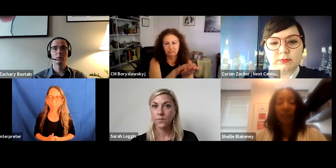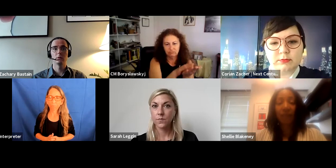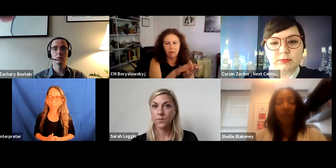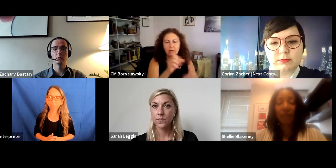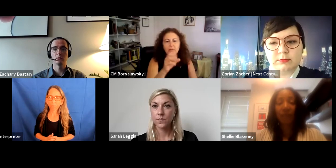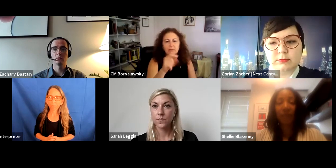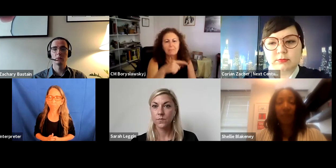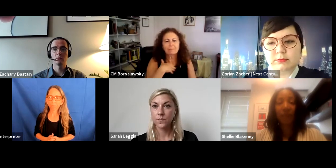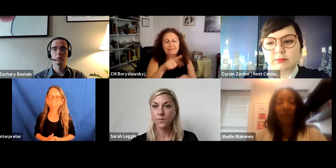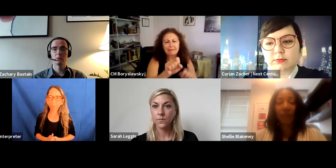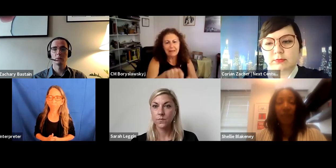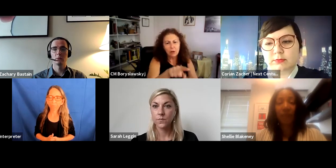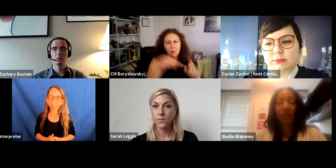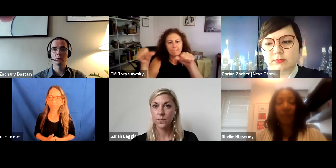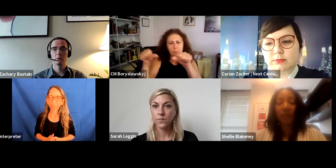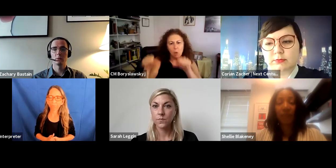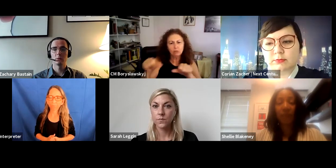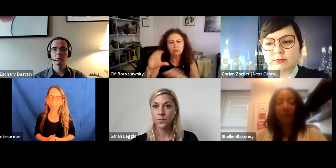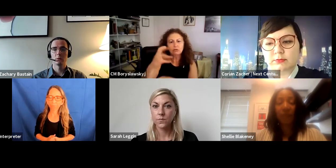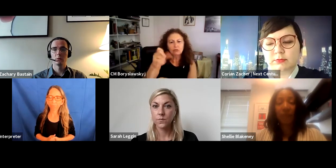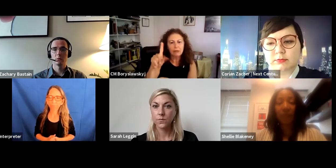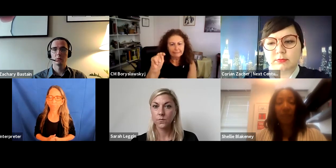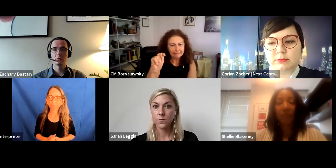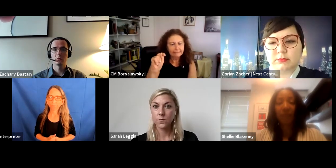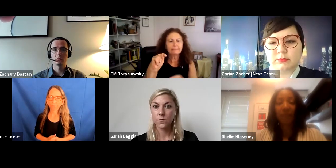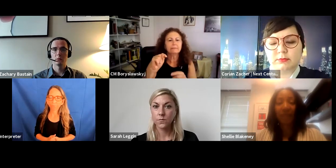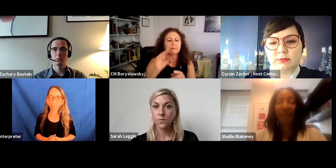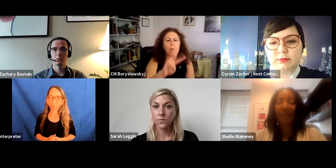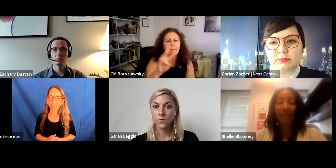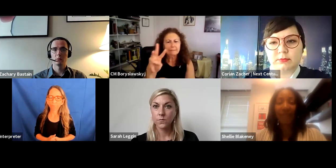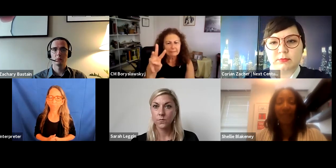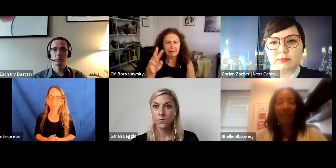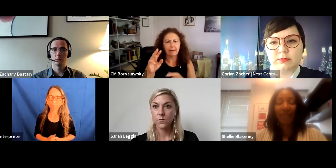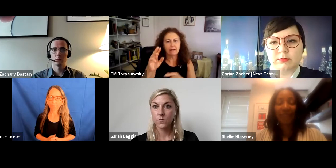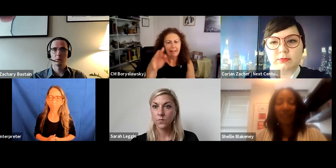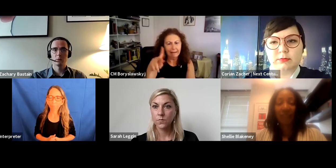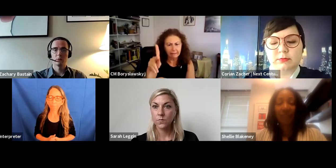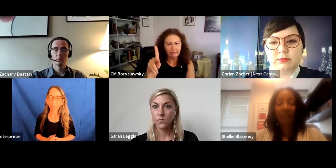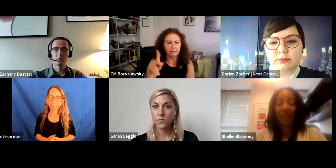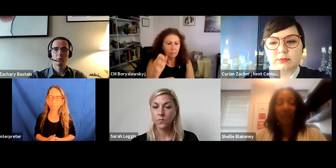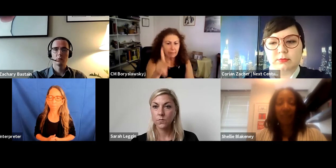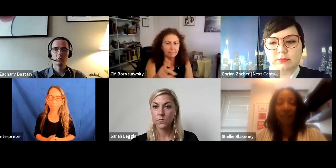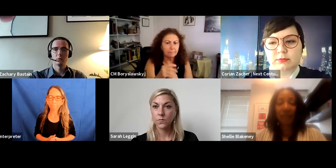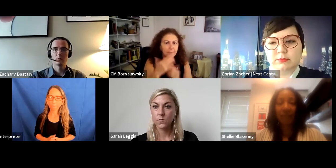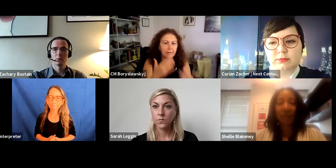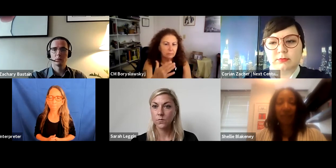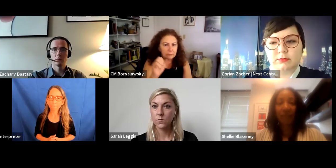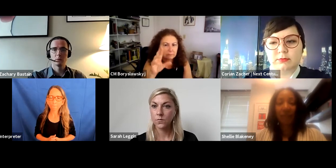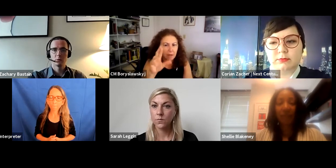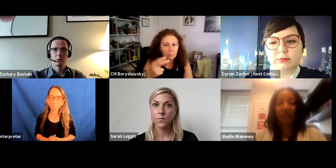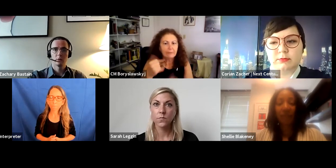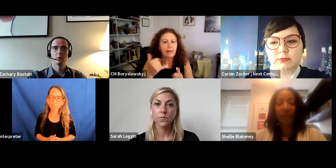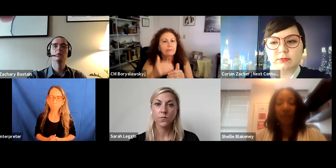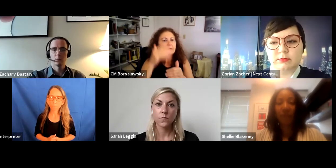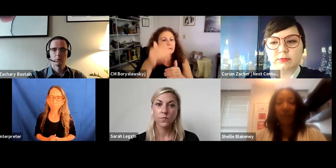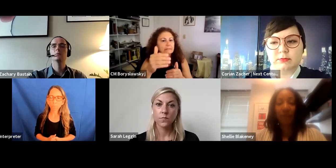the website is excellent. I wanted to praise Sarah for that. If you could just post the website link into the